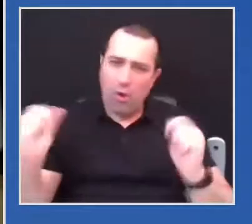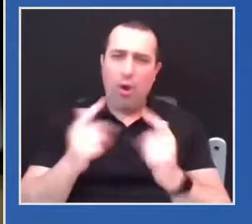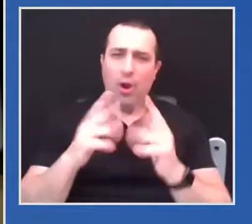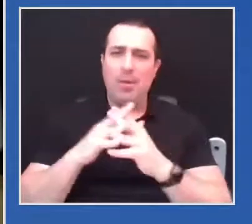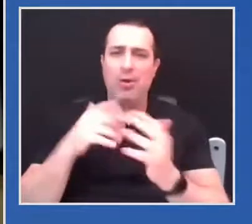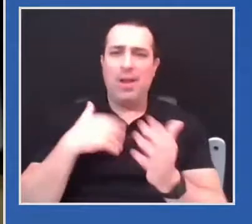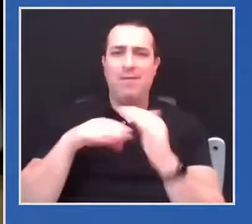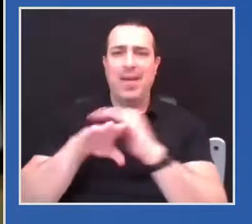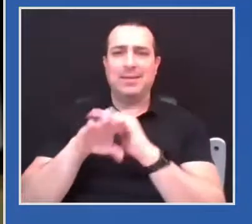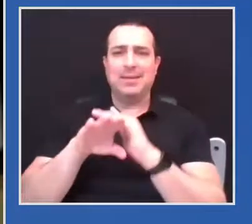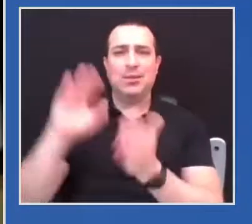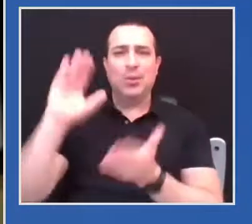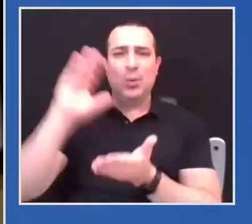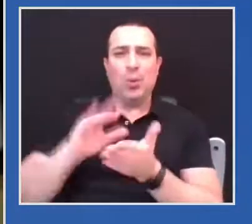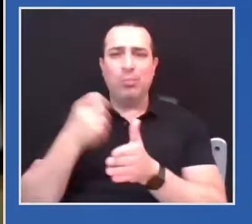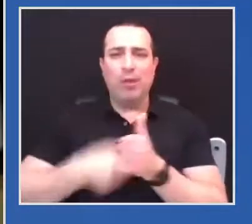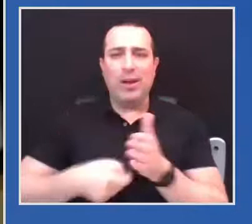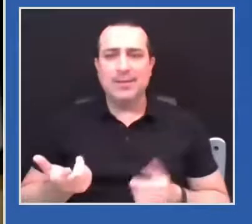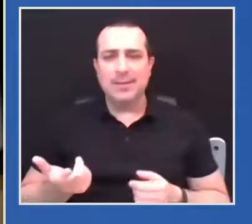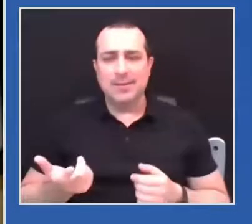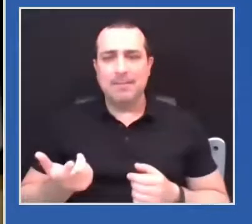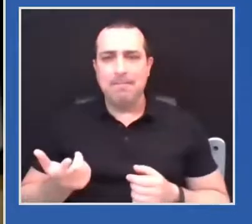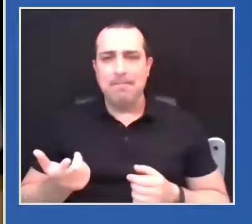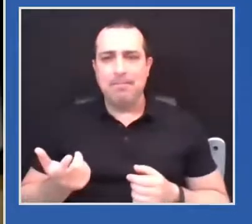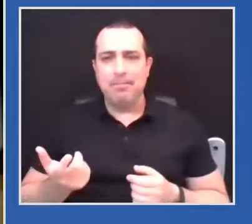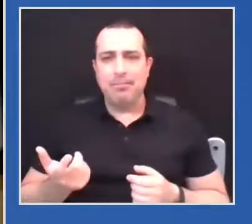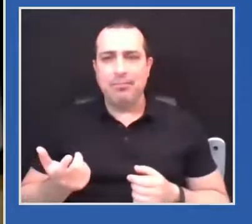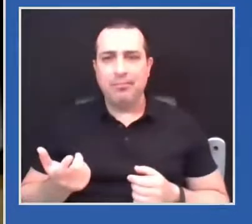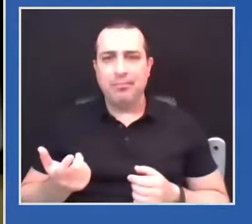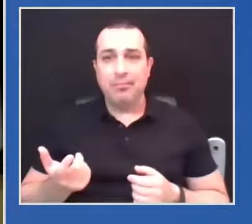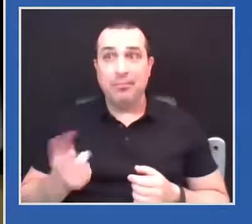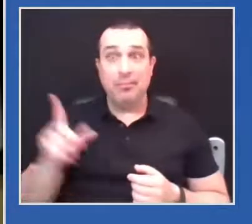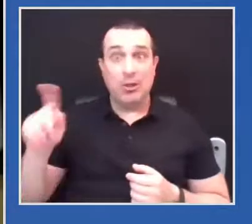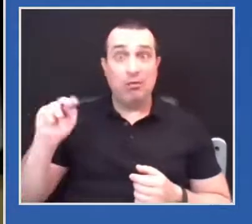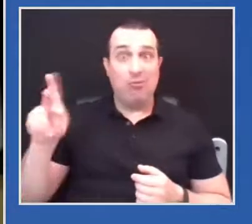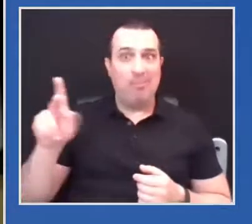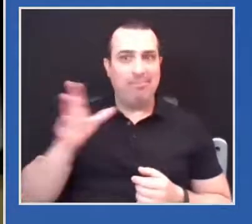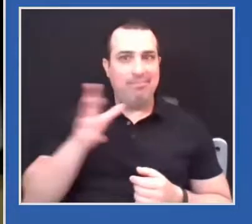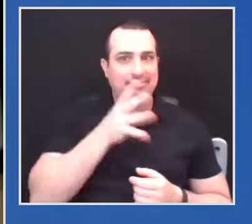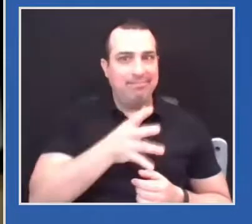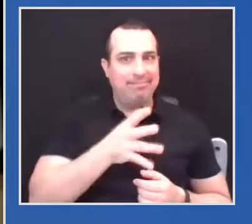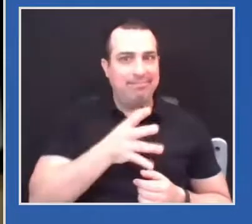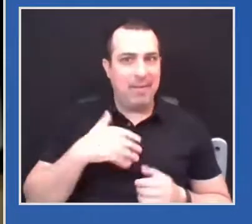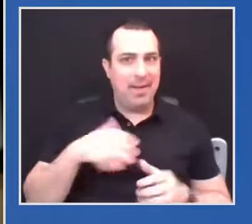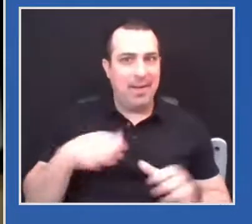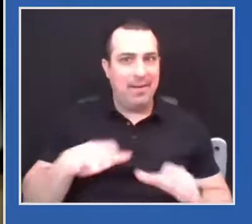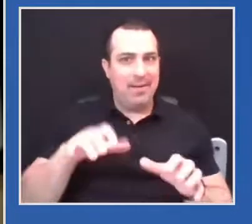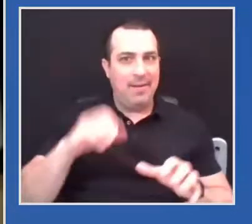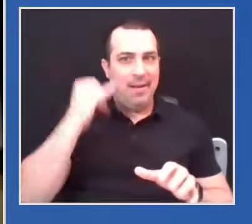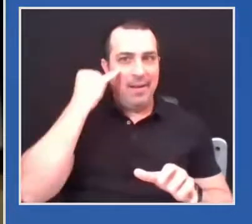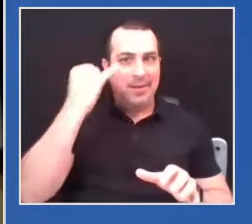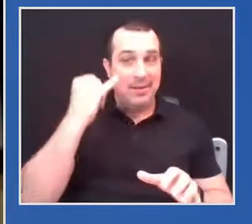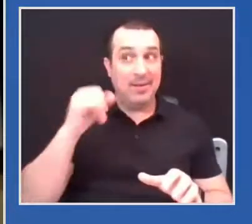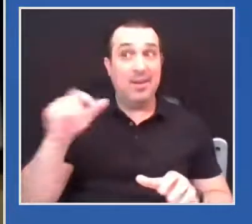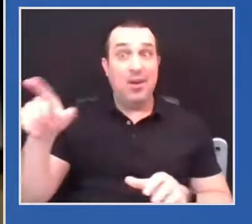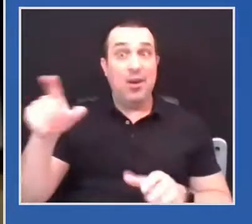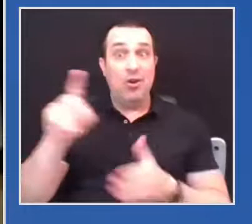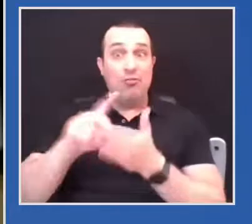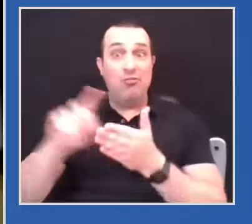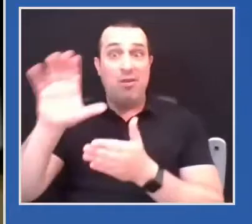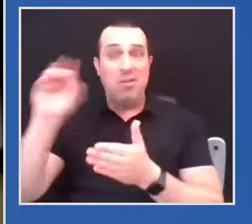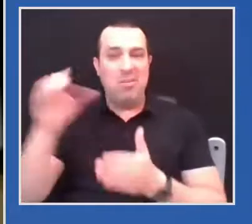prices. And what he also hates my doing, and so do the drug companies, We're going to establish a board, like is in other